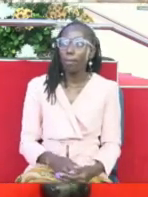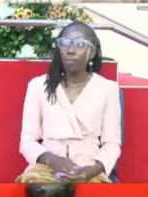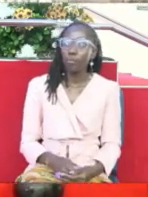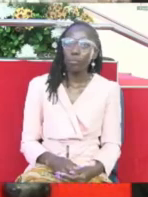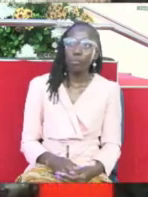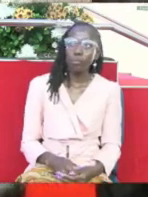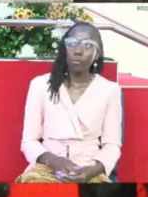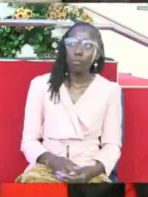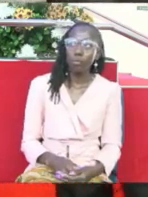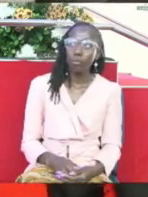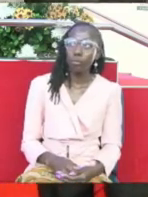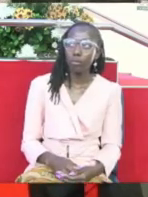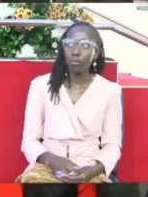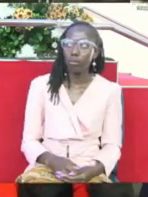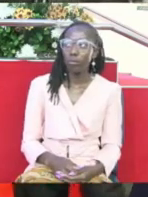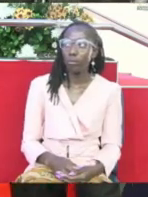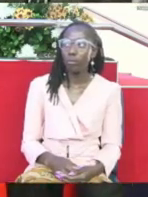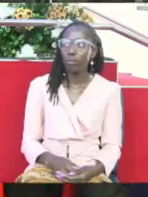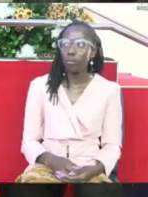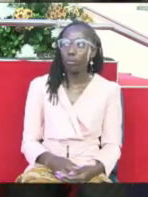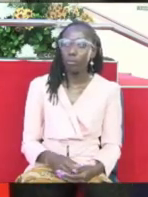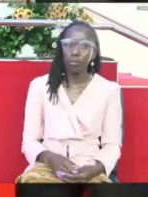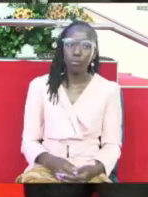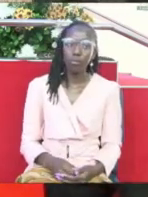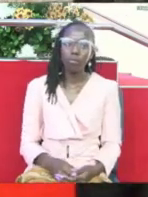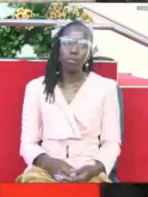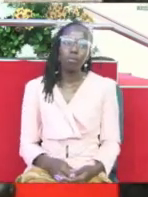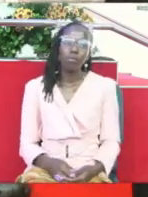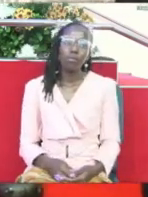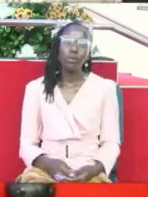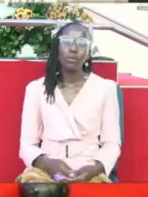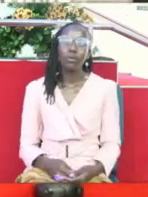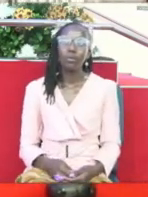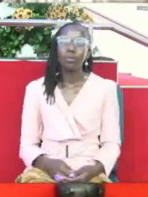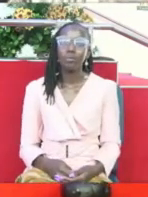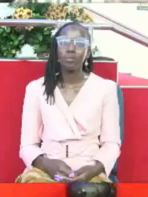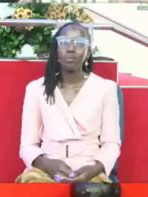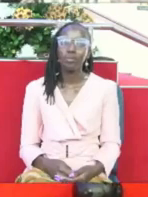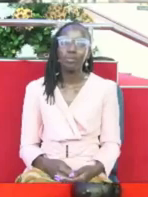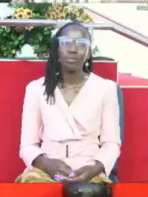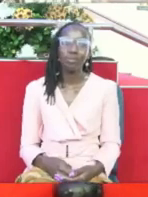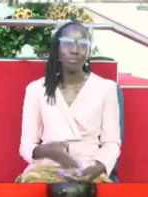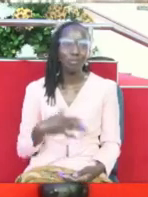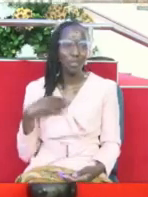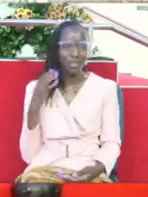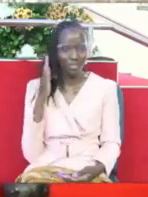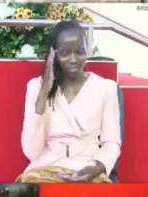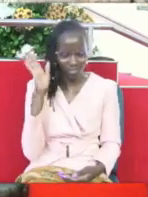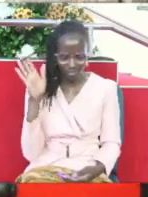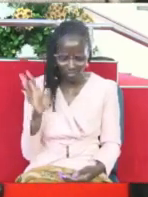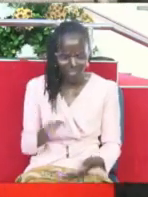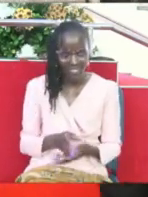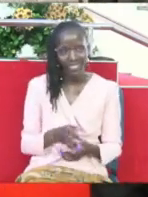found. Kwamba niliingia kwenye ofisi ya daktari na kauliza kama kwenye kizazi cha no, no, no, no, no. It does not happen like that. Haitakuwa hivyo. Errors